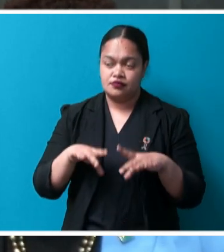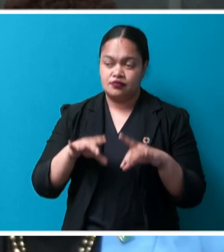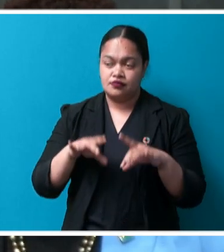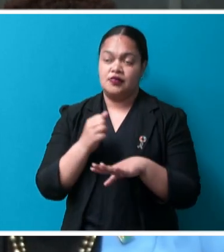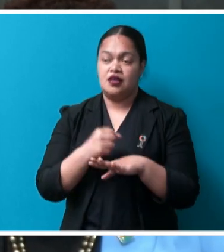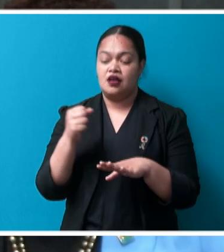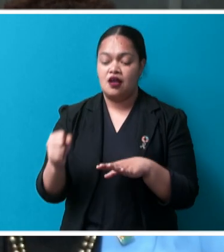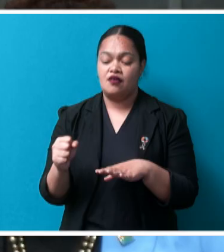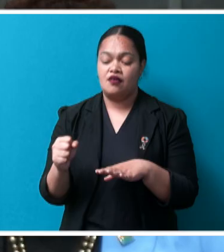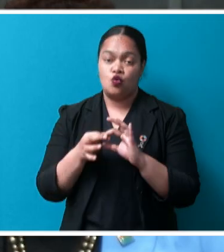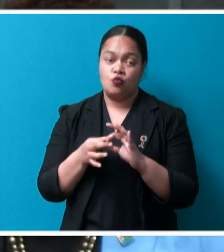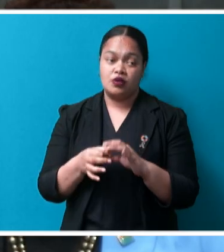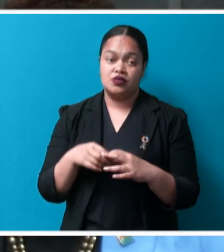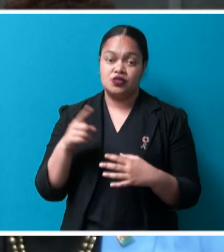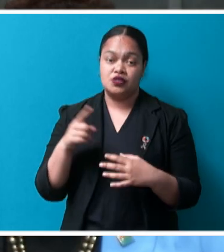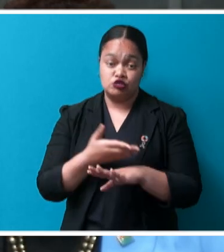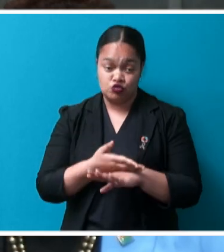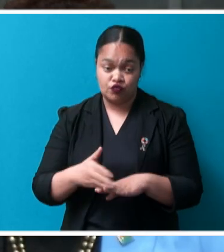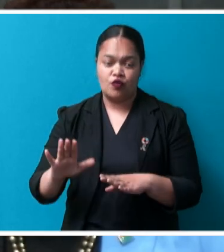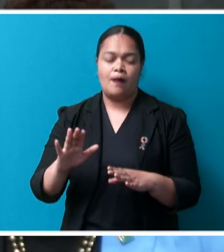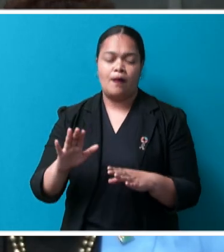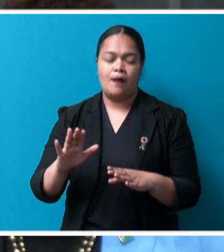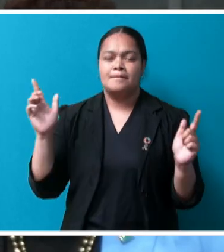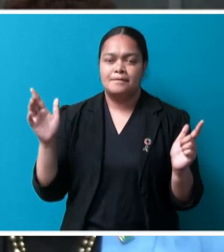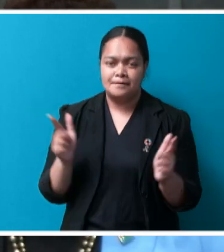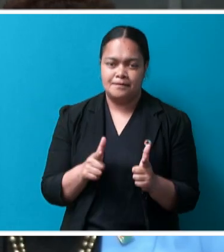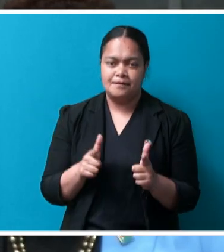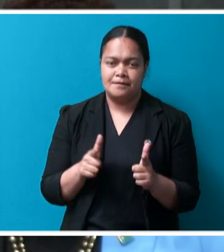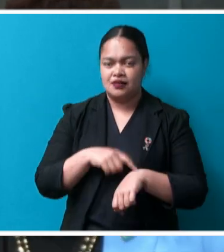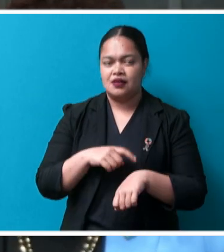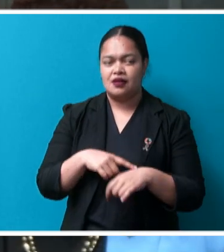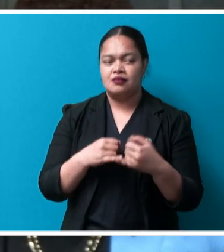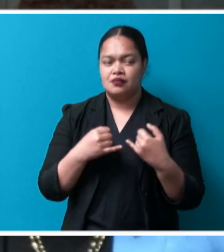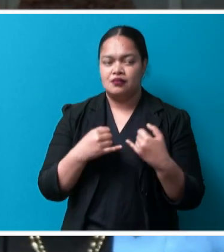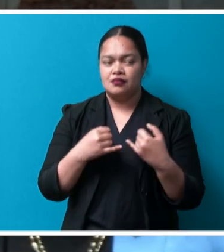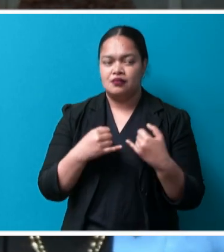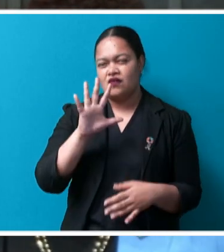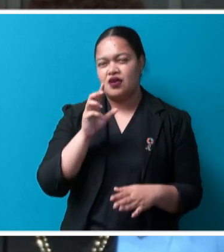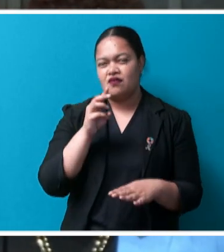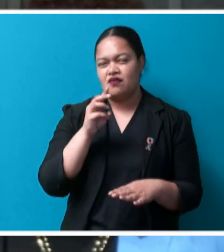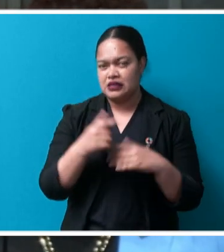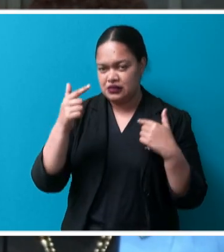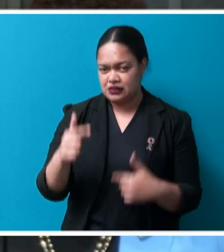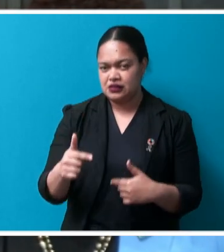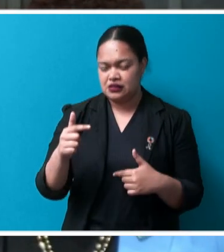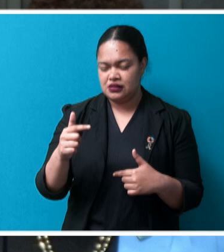cooperation. The reform has minimized the tendering process timeline from 5 months to within 1 to 2